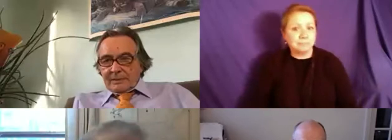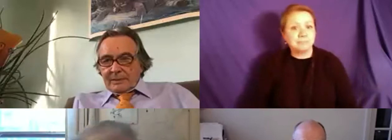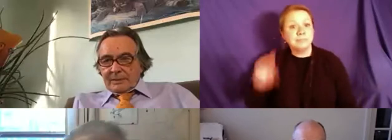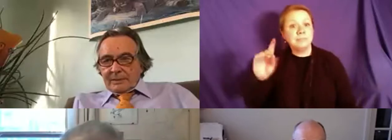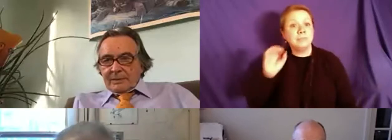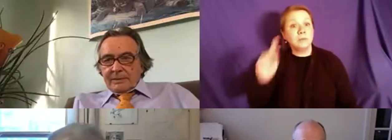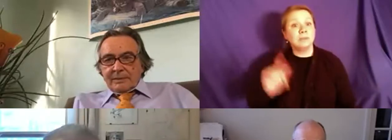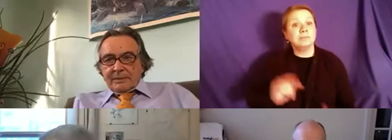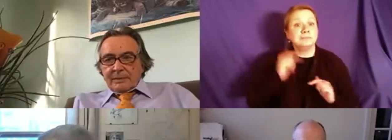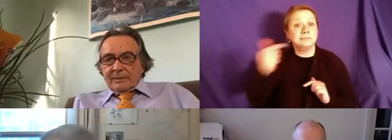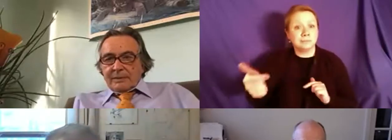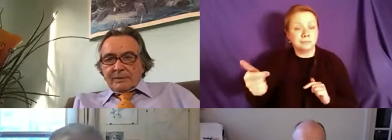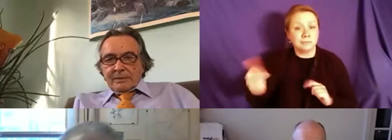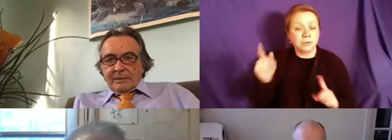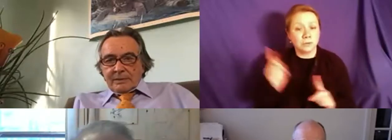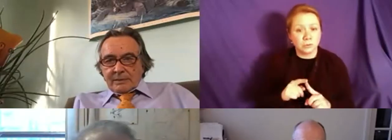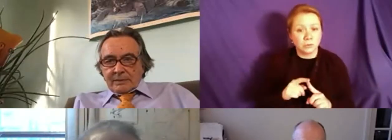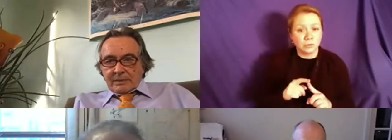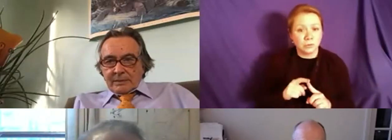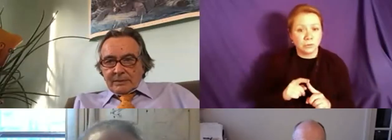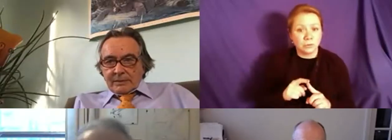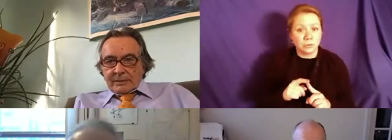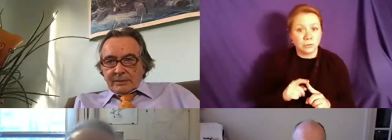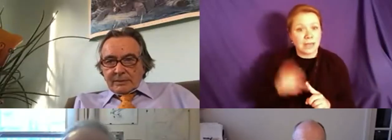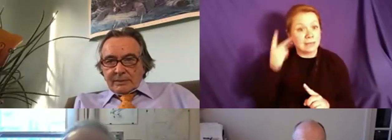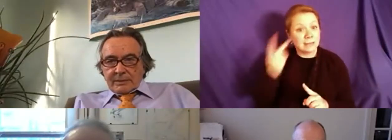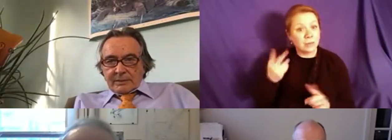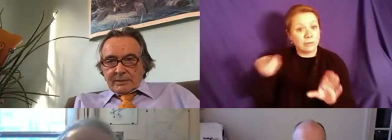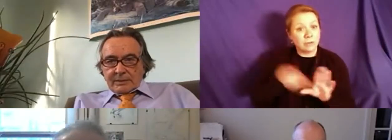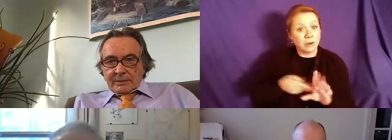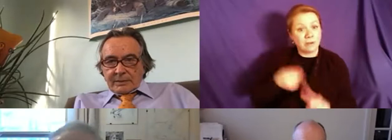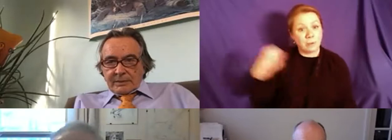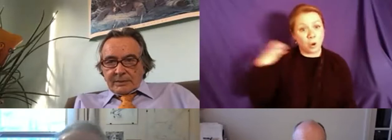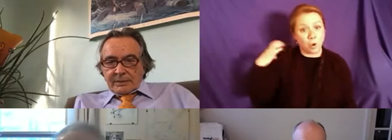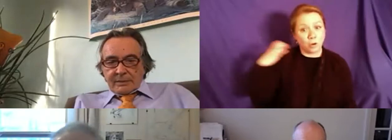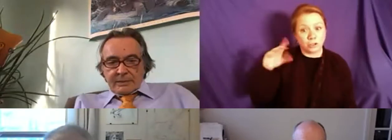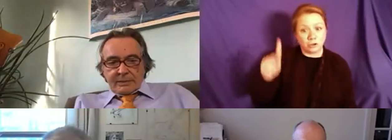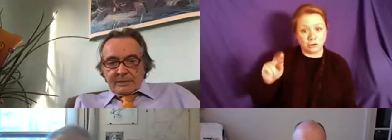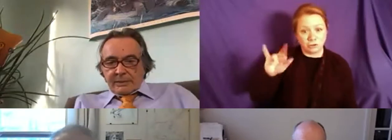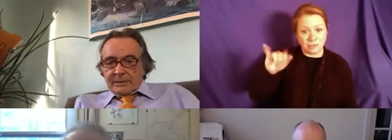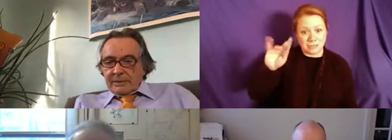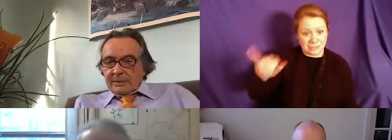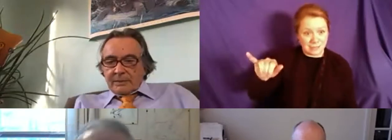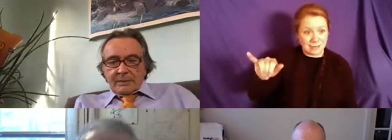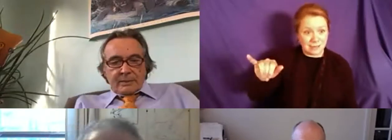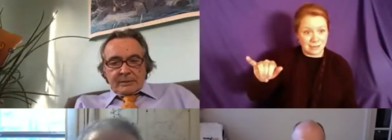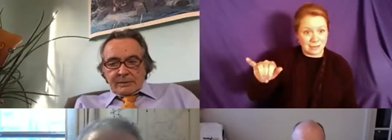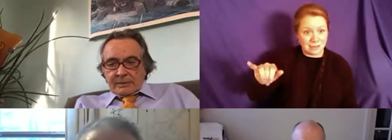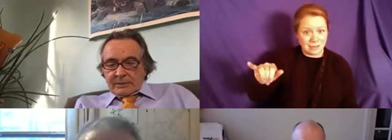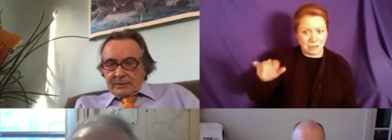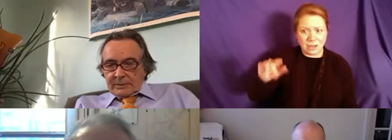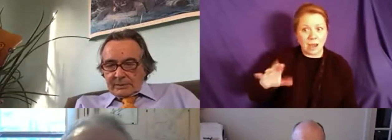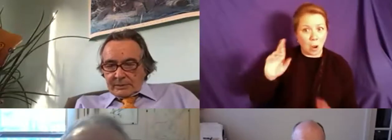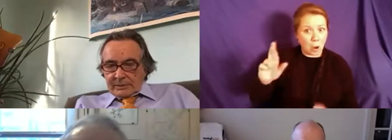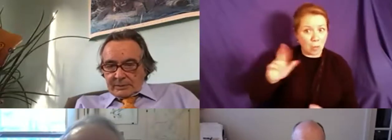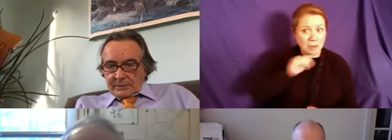this over now. I see that we've been joined by Coach Christie, and I hope he doesn't mind